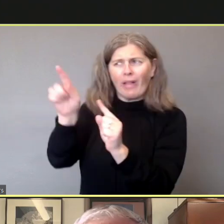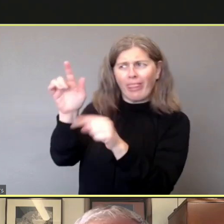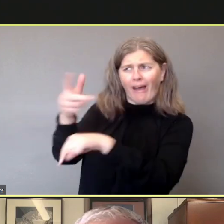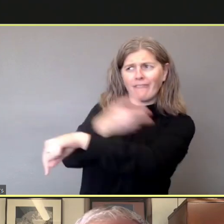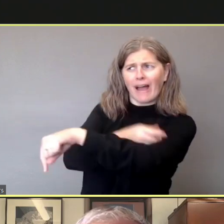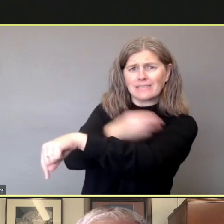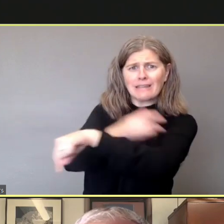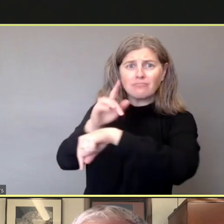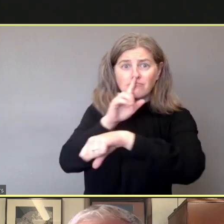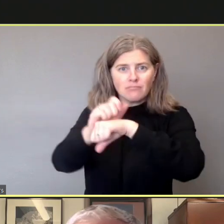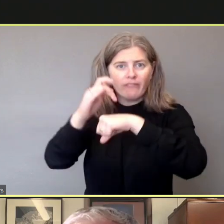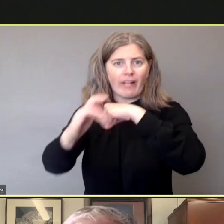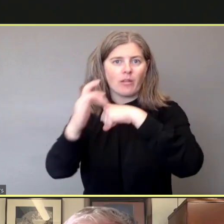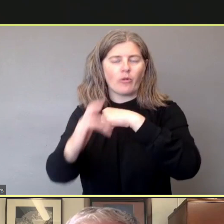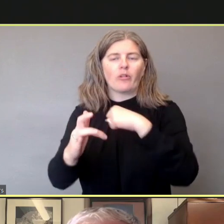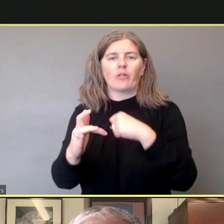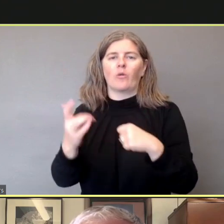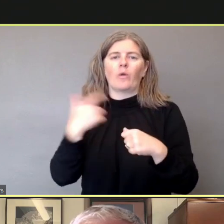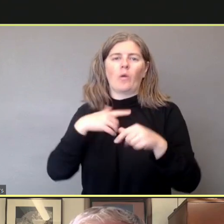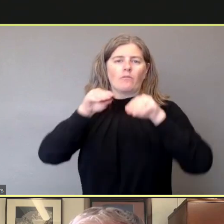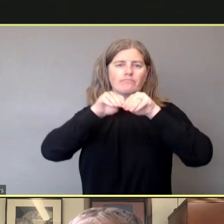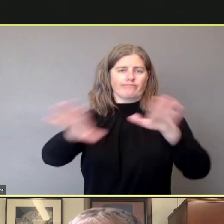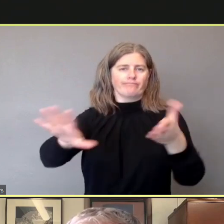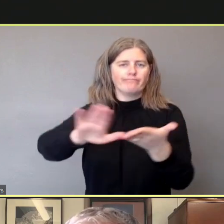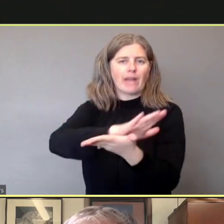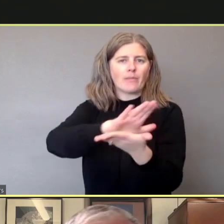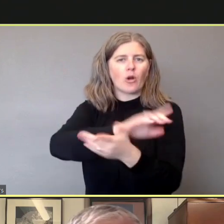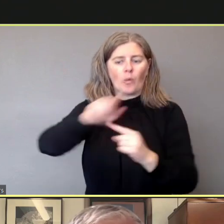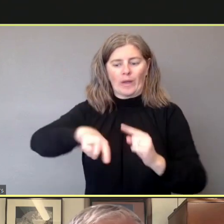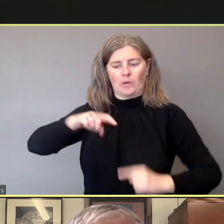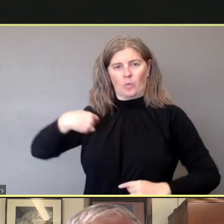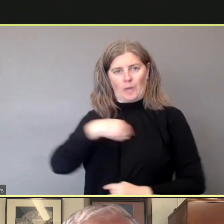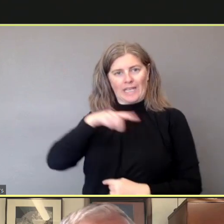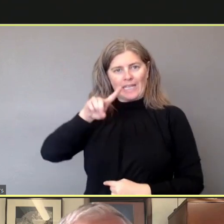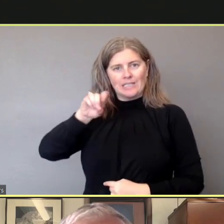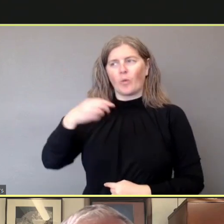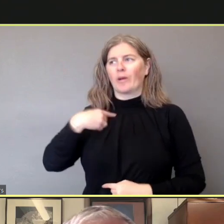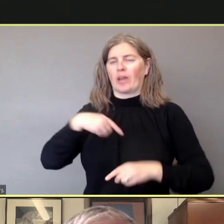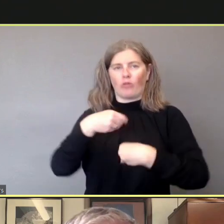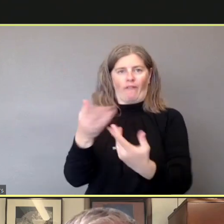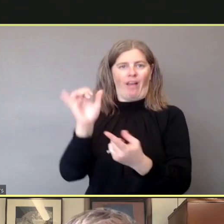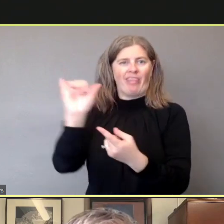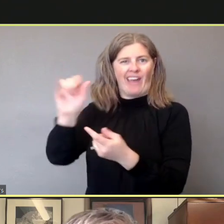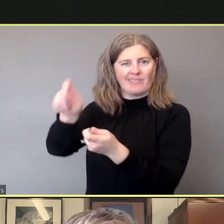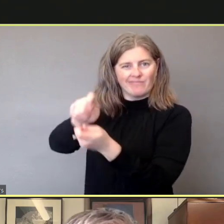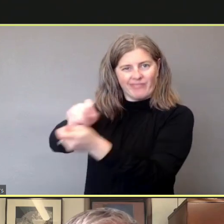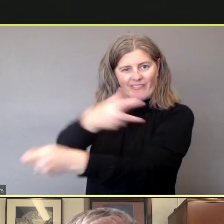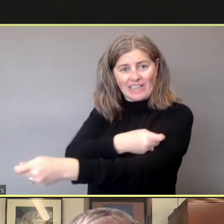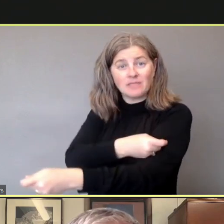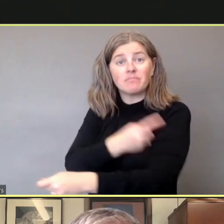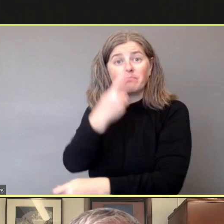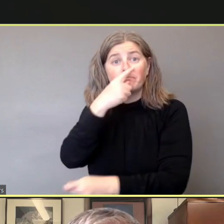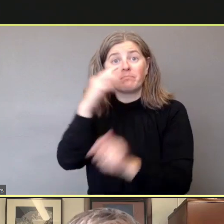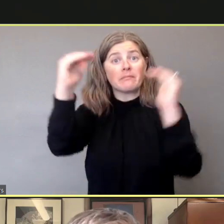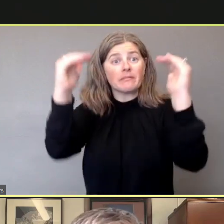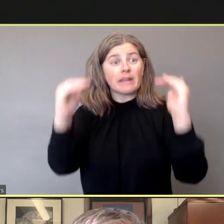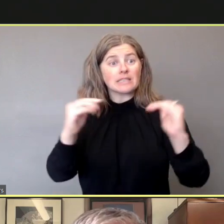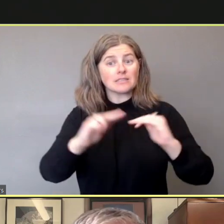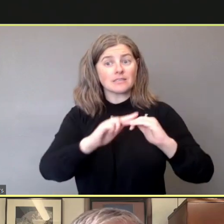really is available. And of course, we'll have a press release when DOH is able to provide that as well. Next slide.